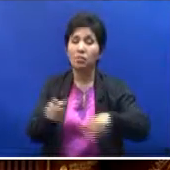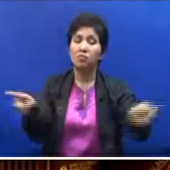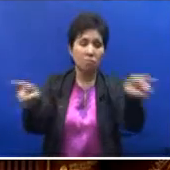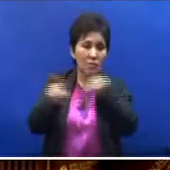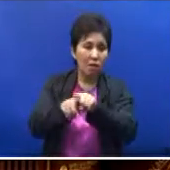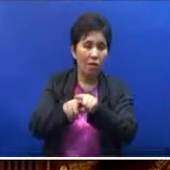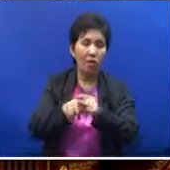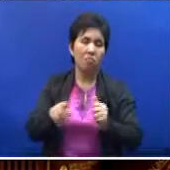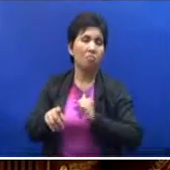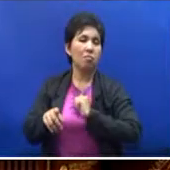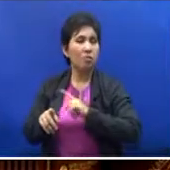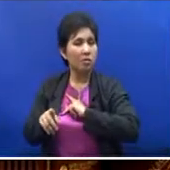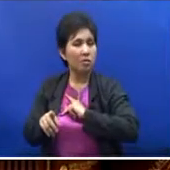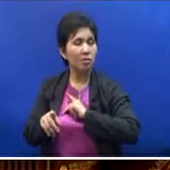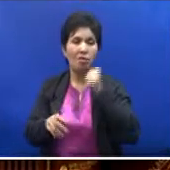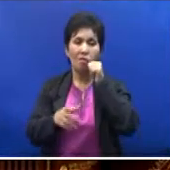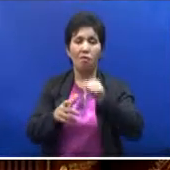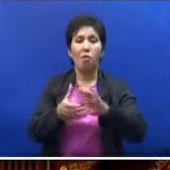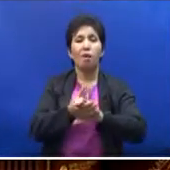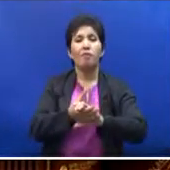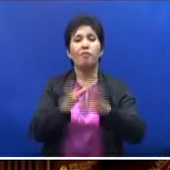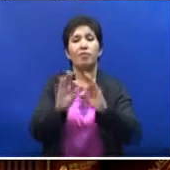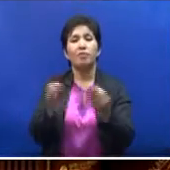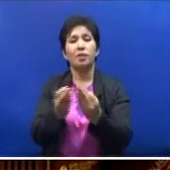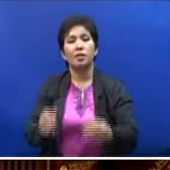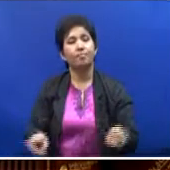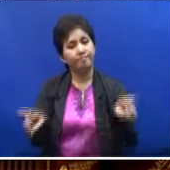of the wife. Okay.